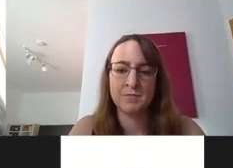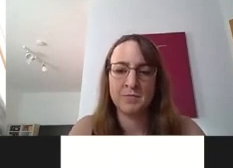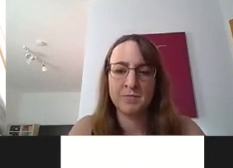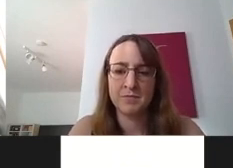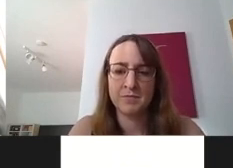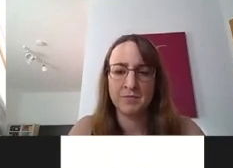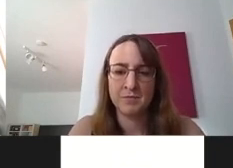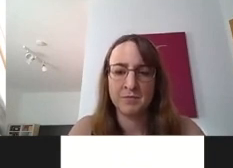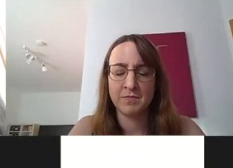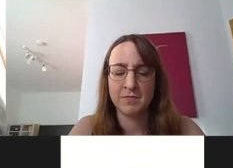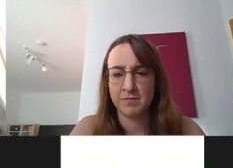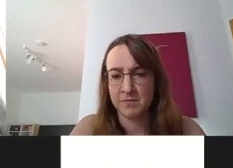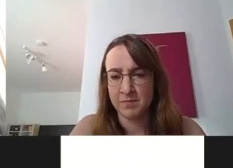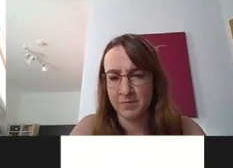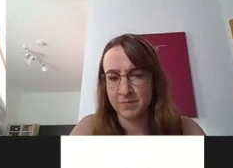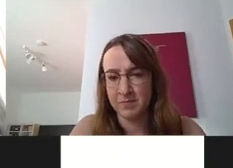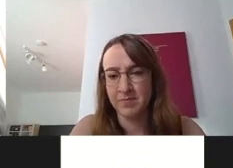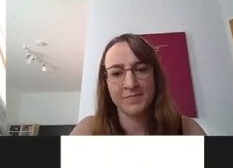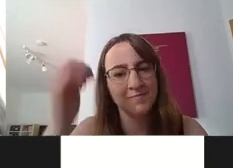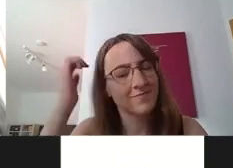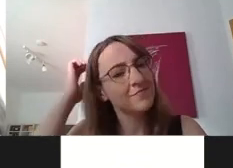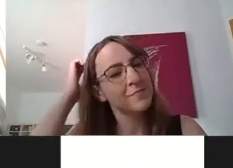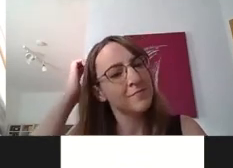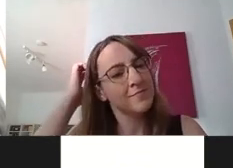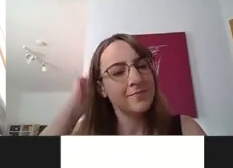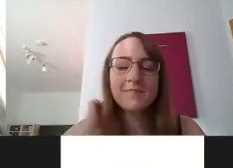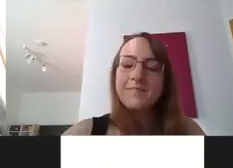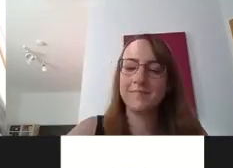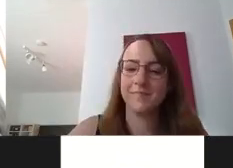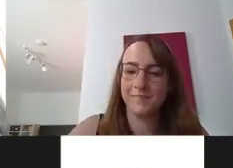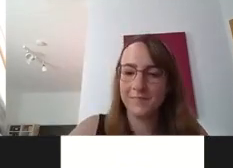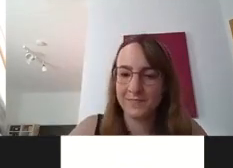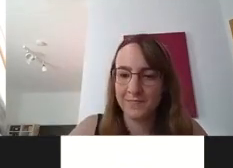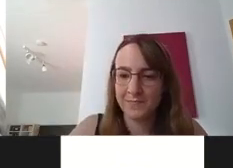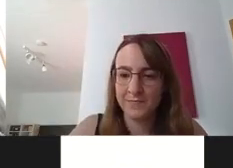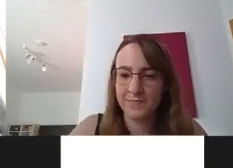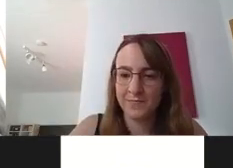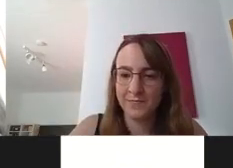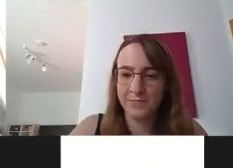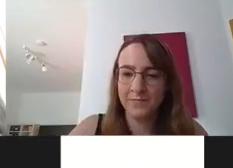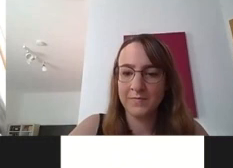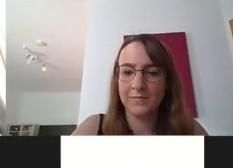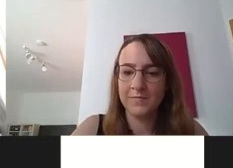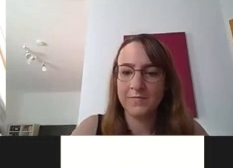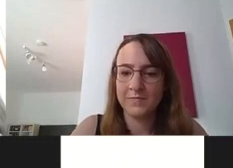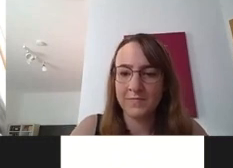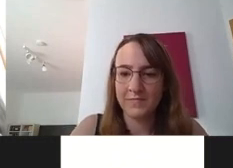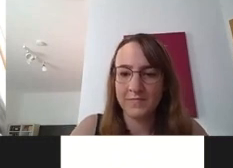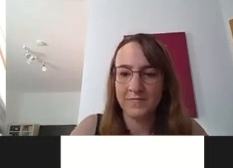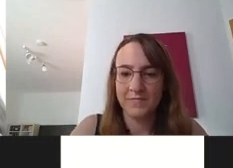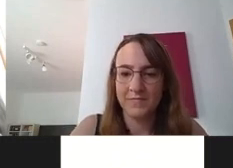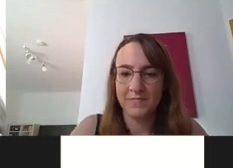If not, then thank you very much. Also, thank you for staying a little bit longer. Really enjoyed this session.